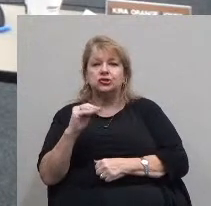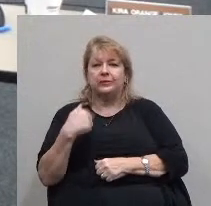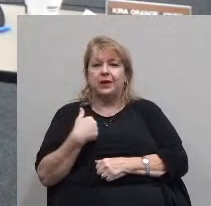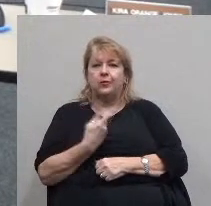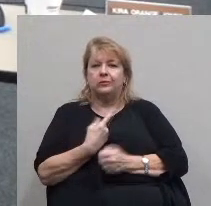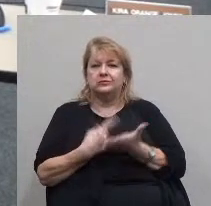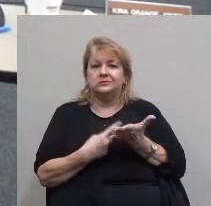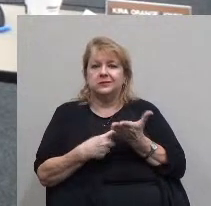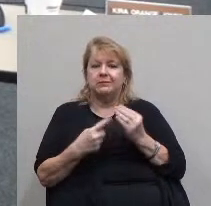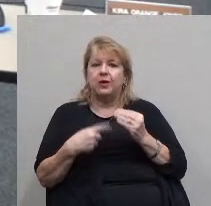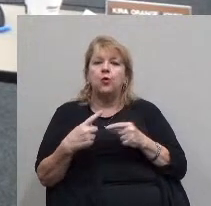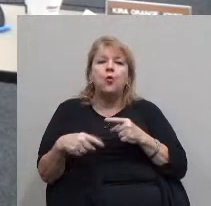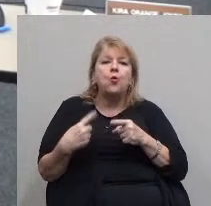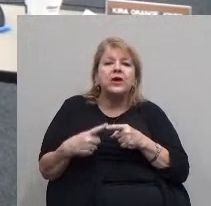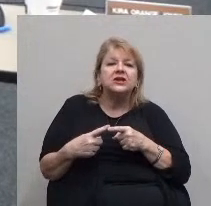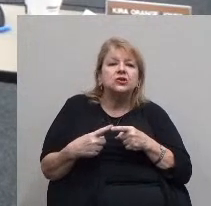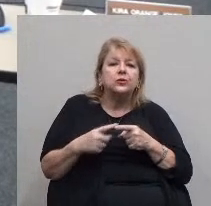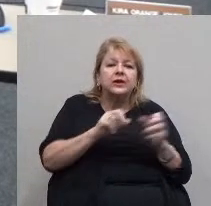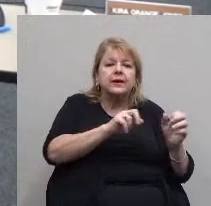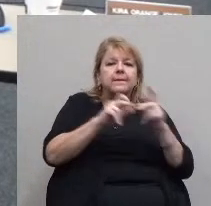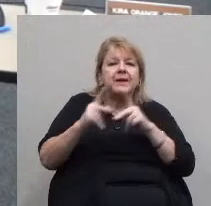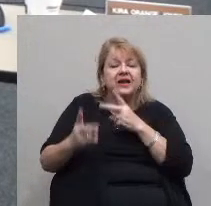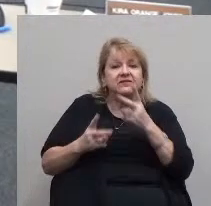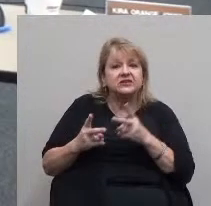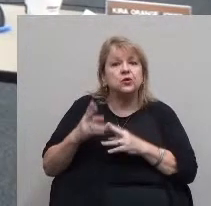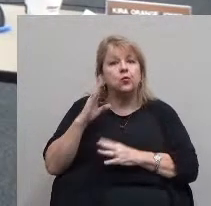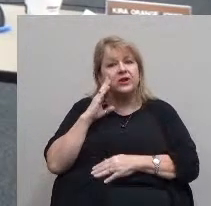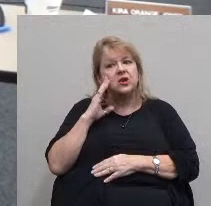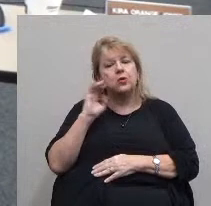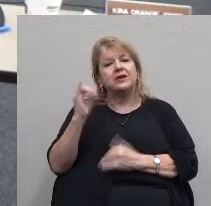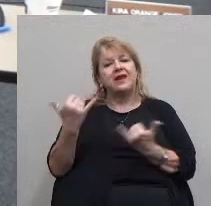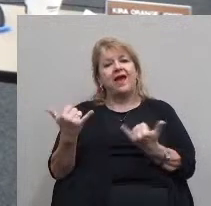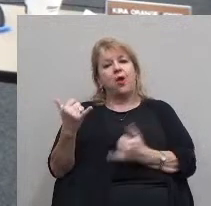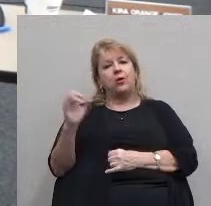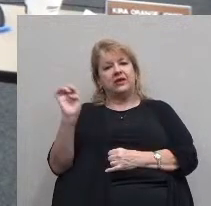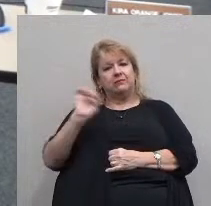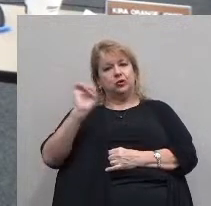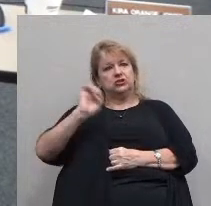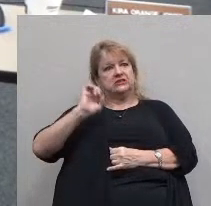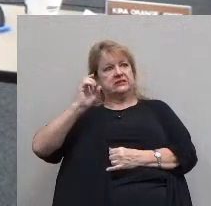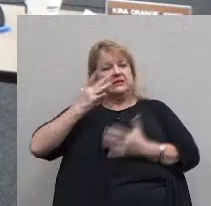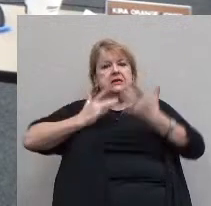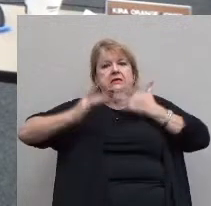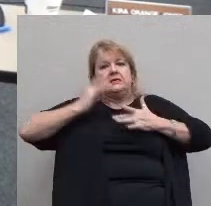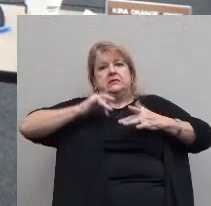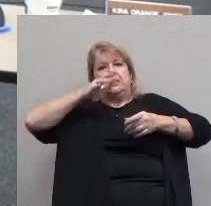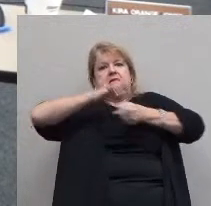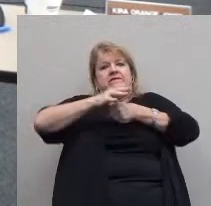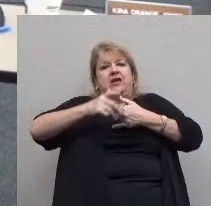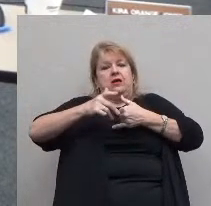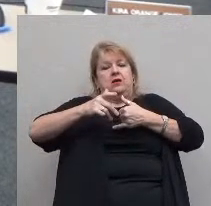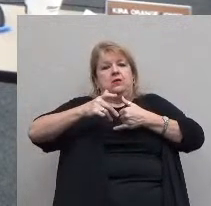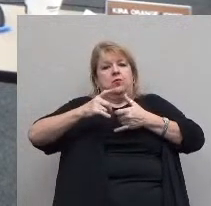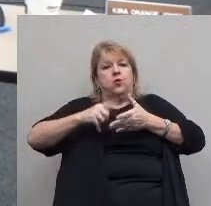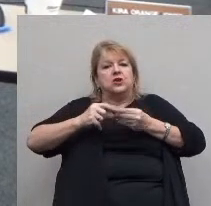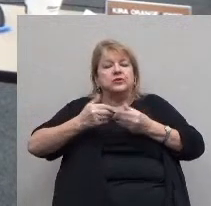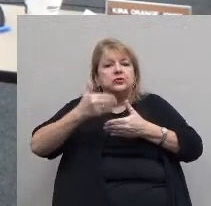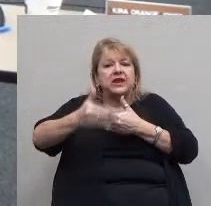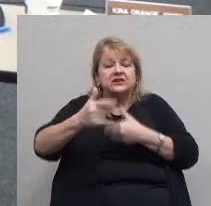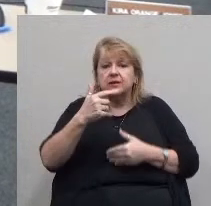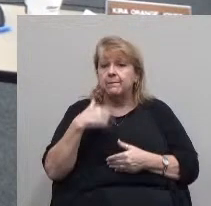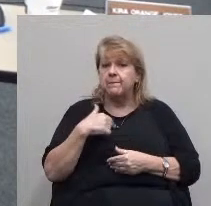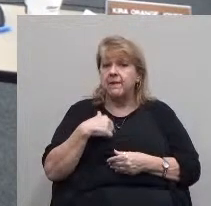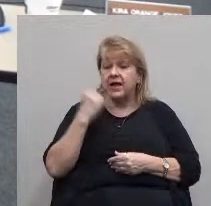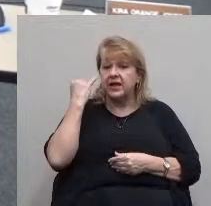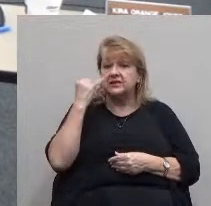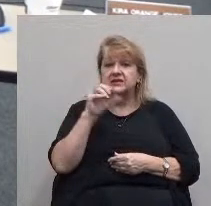talking about like when do we revisit this? We know we're in a crisis now, but what's next? You know, my vision was that Associate of Science